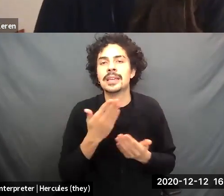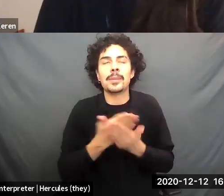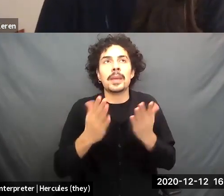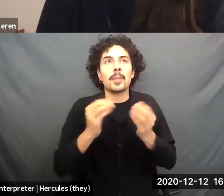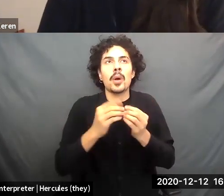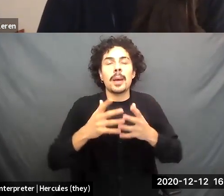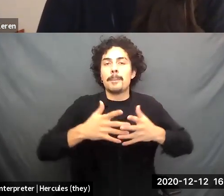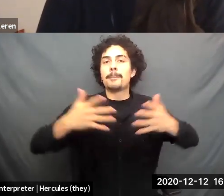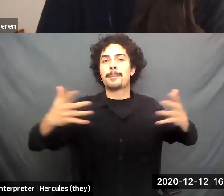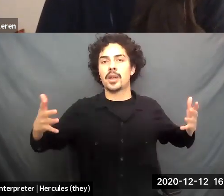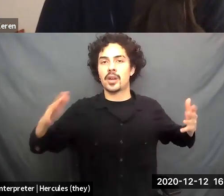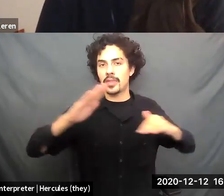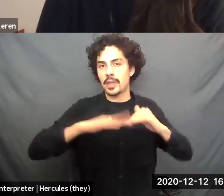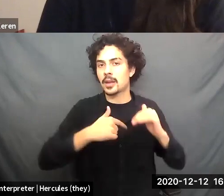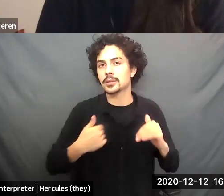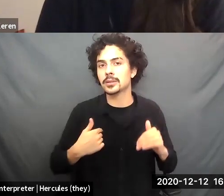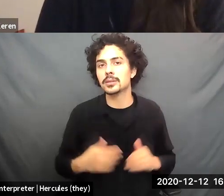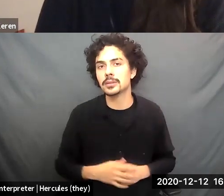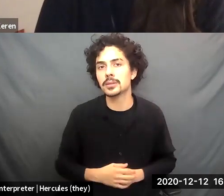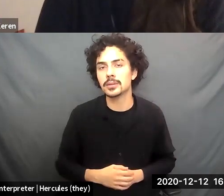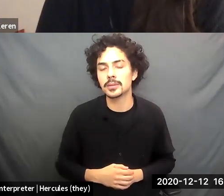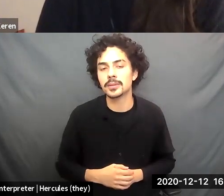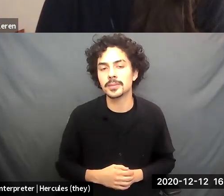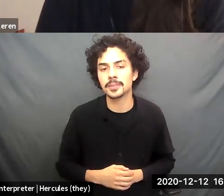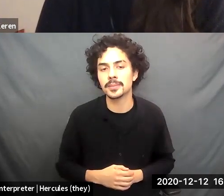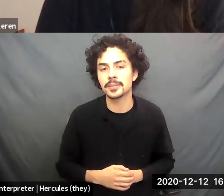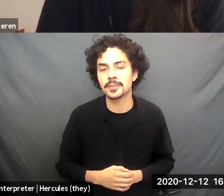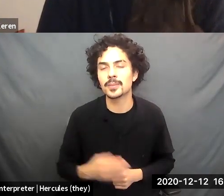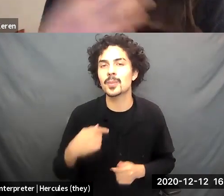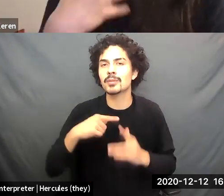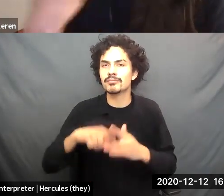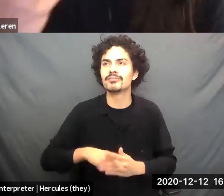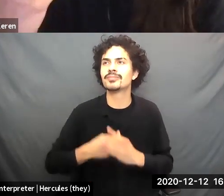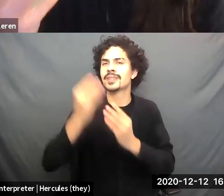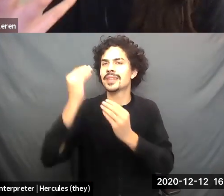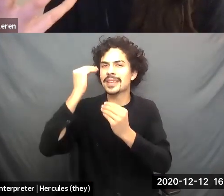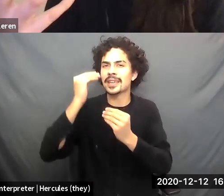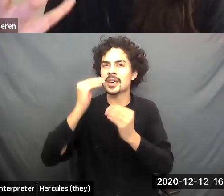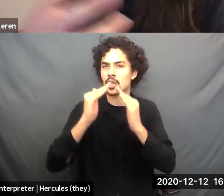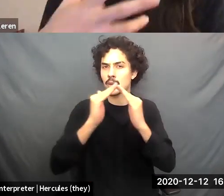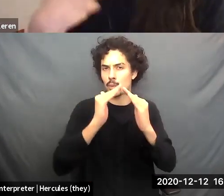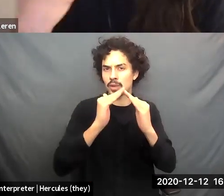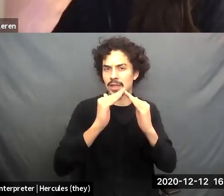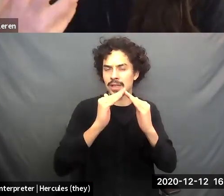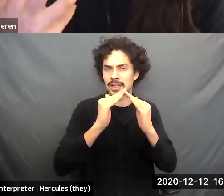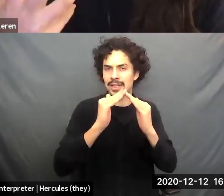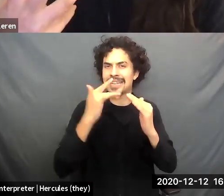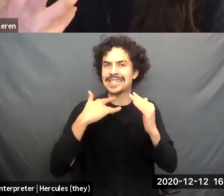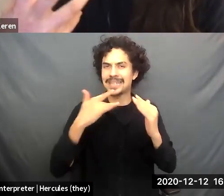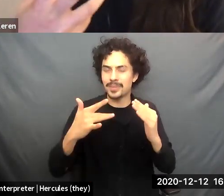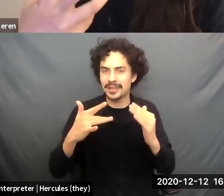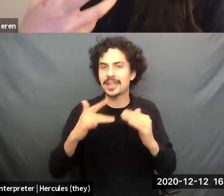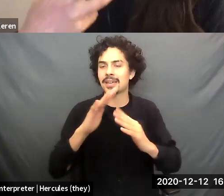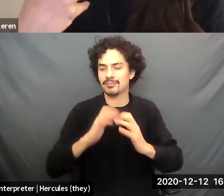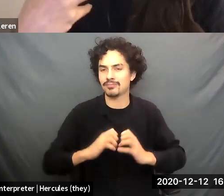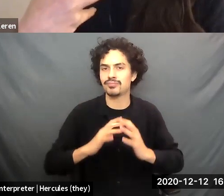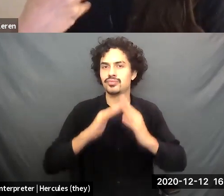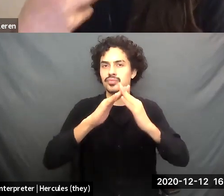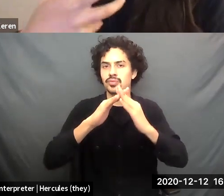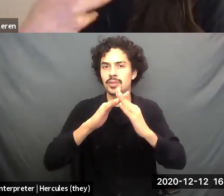until we, we kind of think in those ways as communities, people form around images and around representation. So